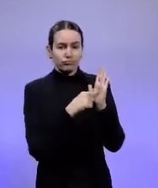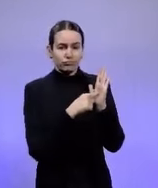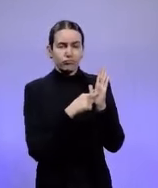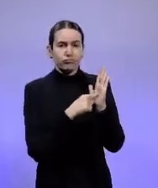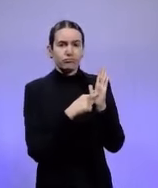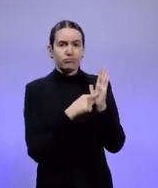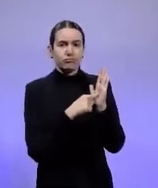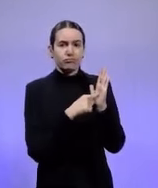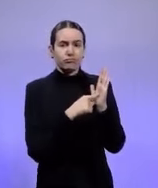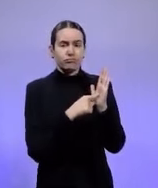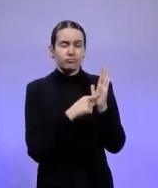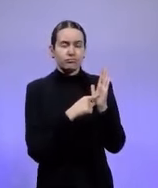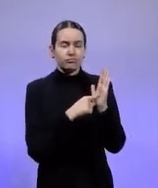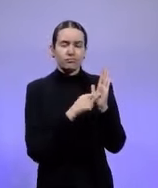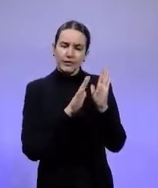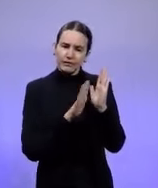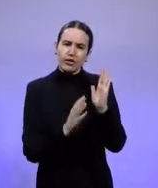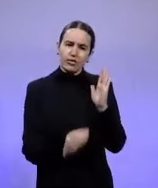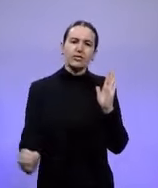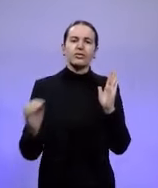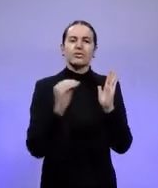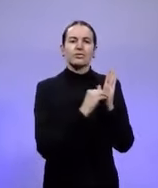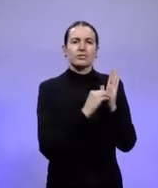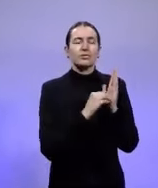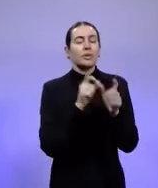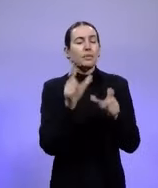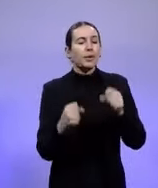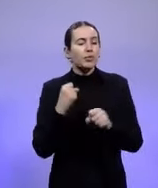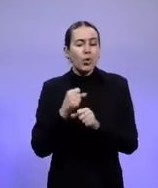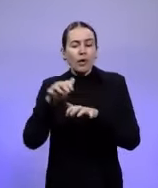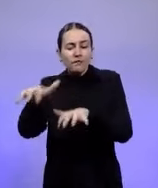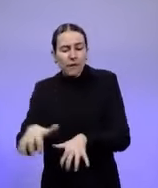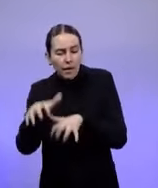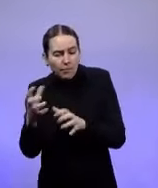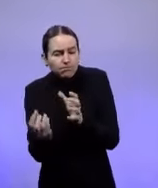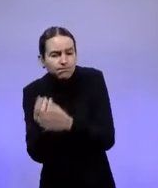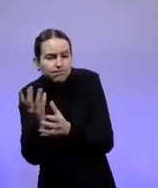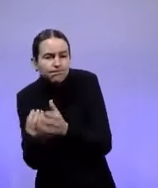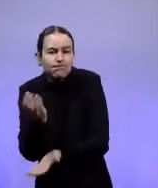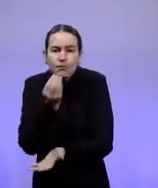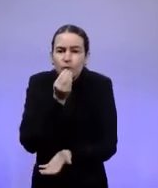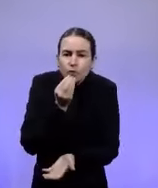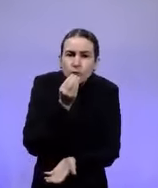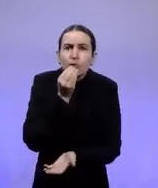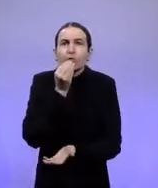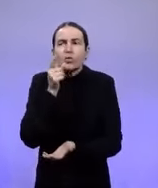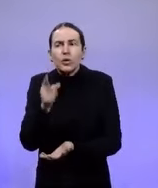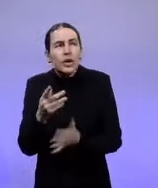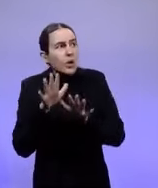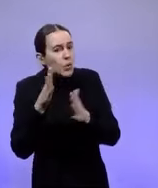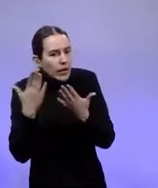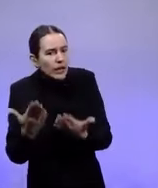Today, this is exactly the signal that our farmers and food producers are waiting for